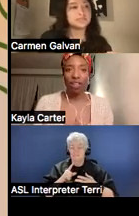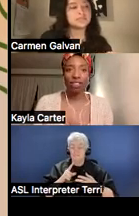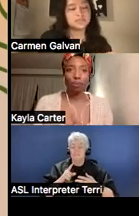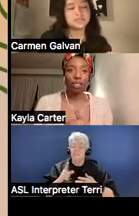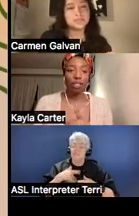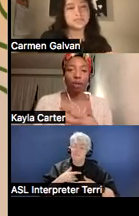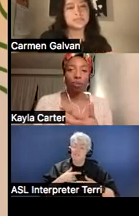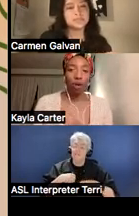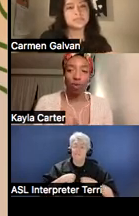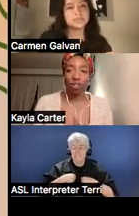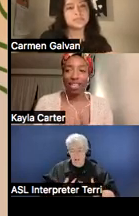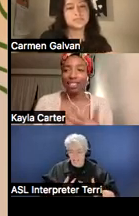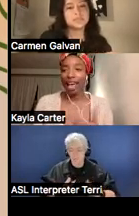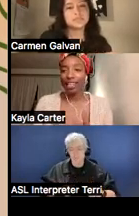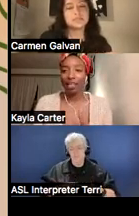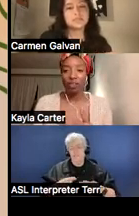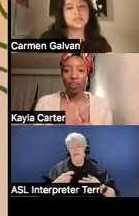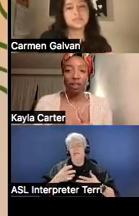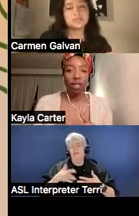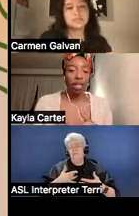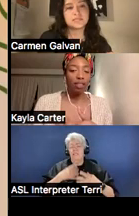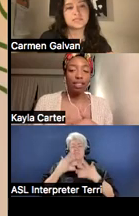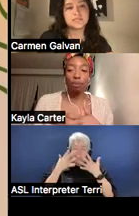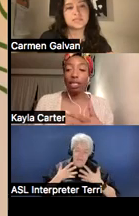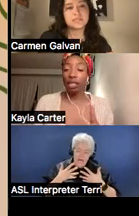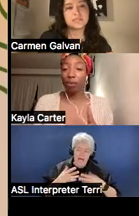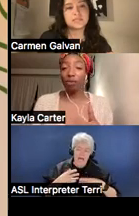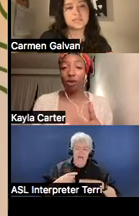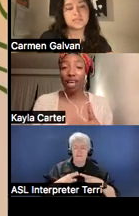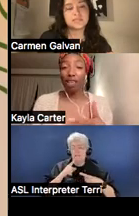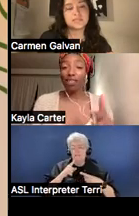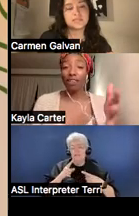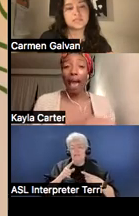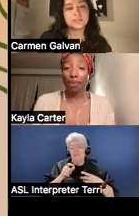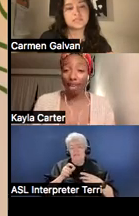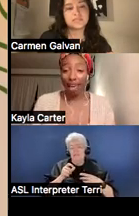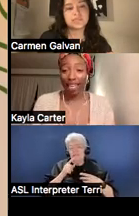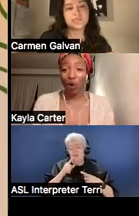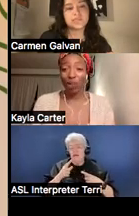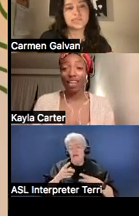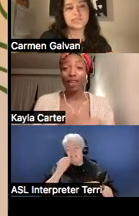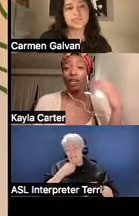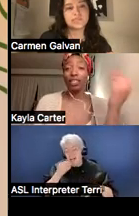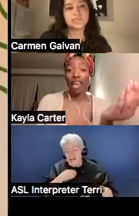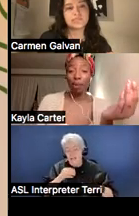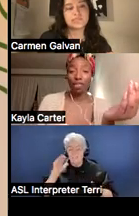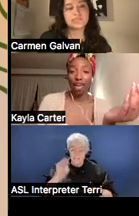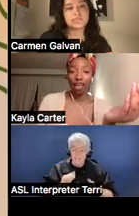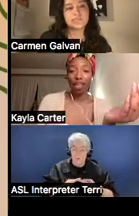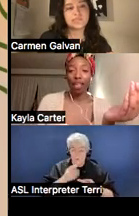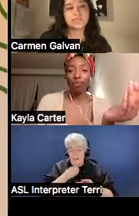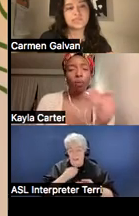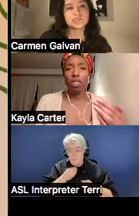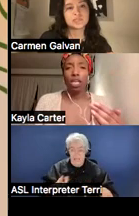feel that is completely unprovoked, that sadness that we feel that's completely unprovoked, that loss of appetite or that increase in